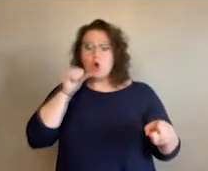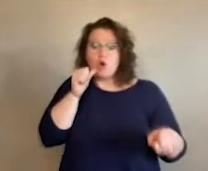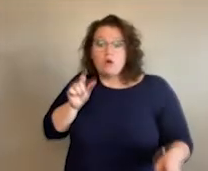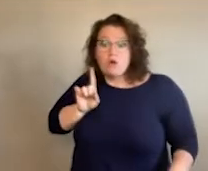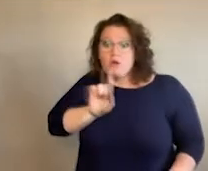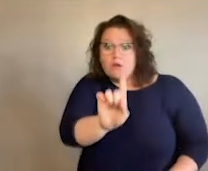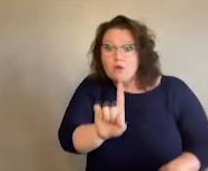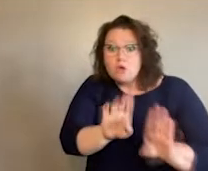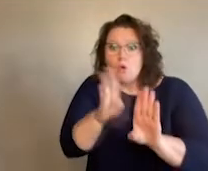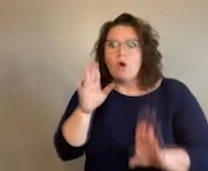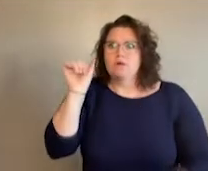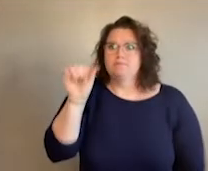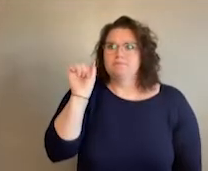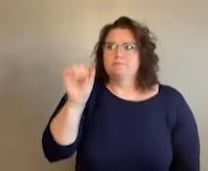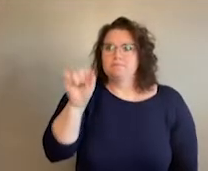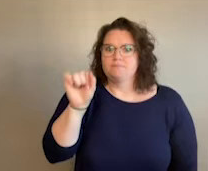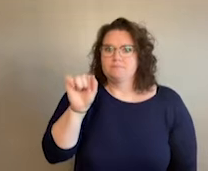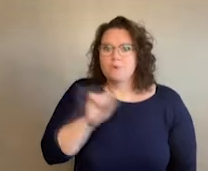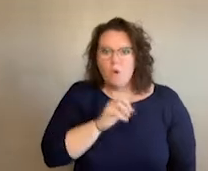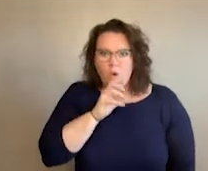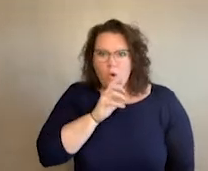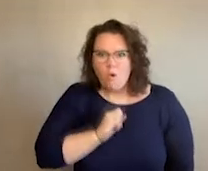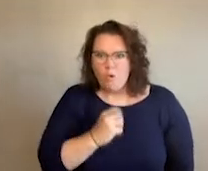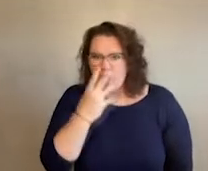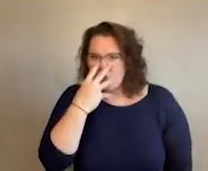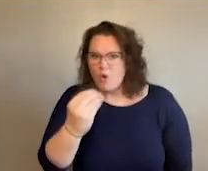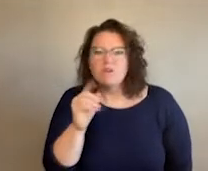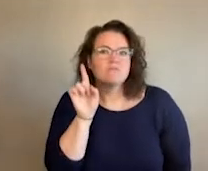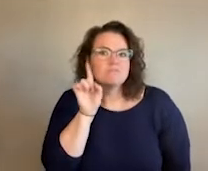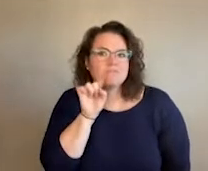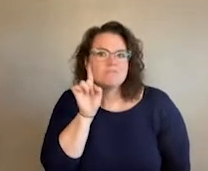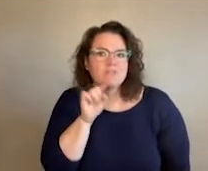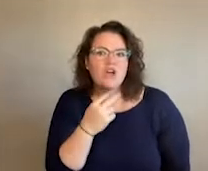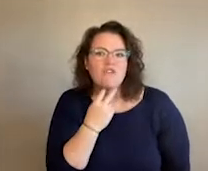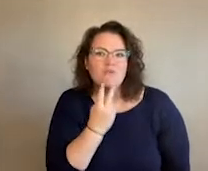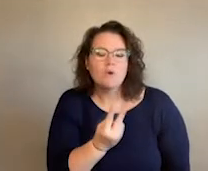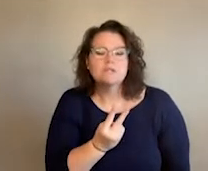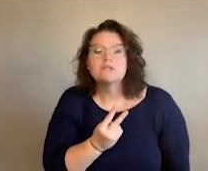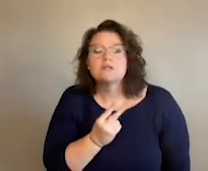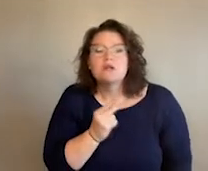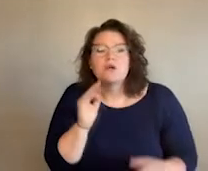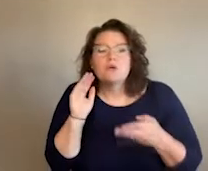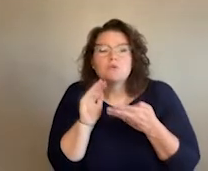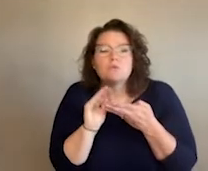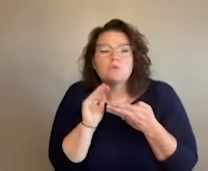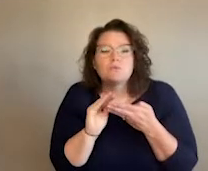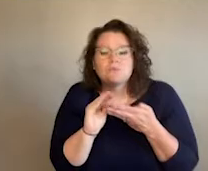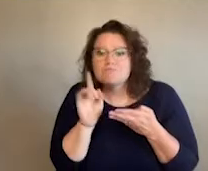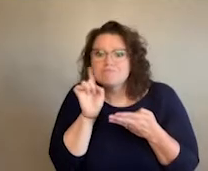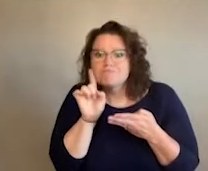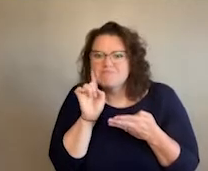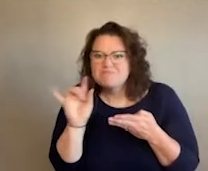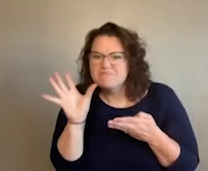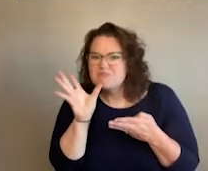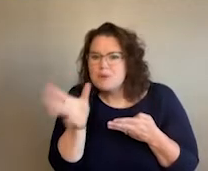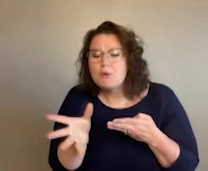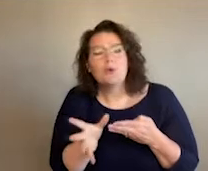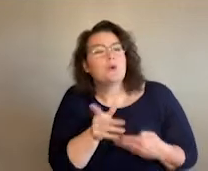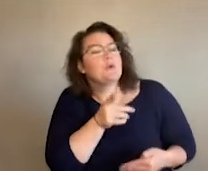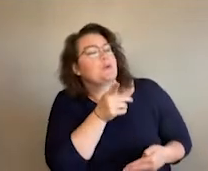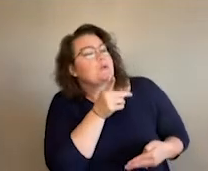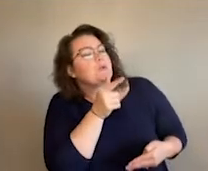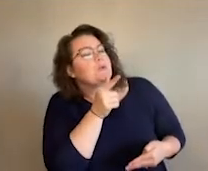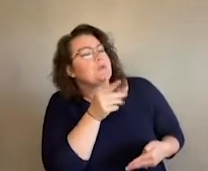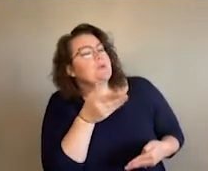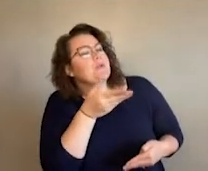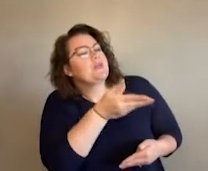tap, tap. Then the old wolf made his voice very faint and weak, like the grandmother's. "Who is